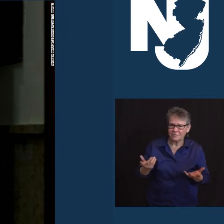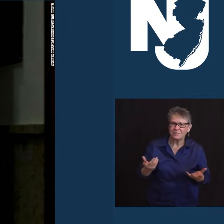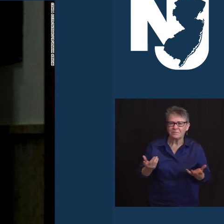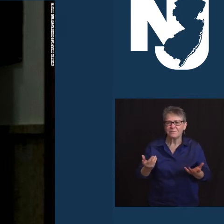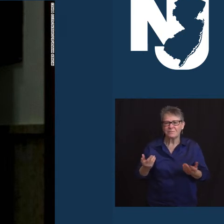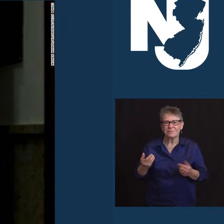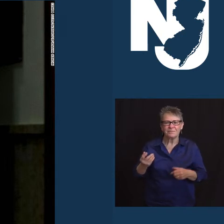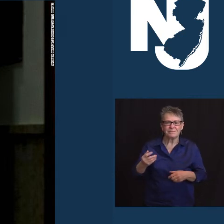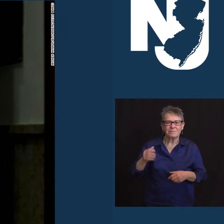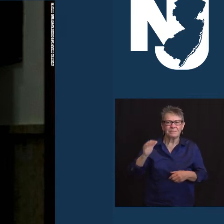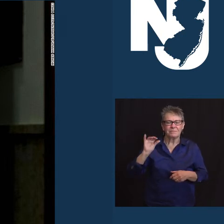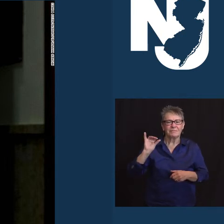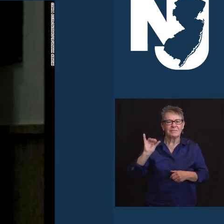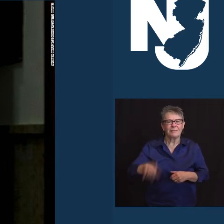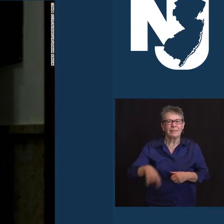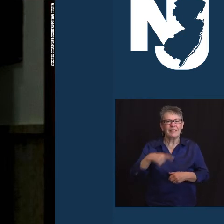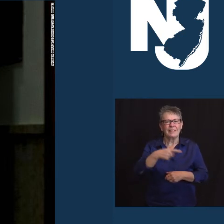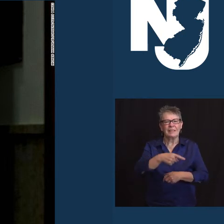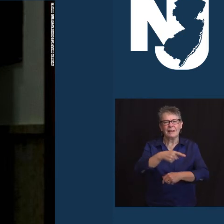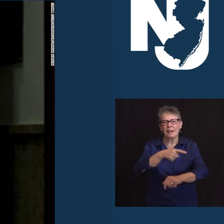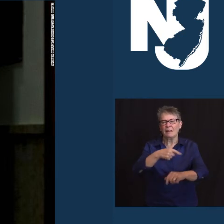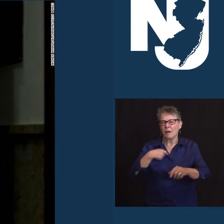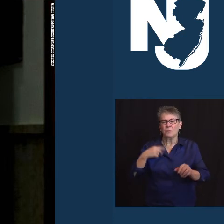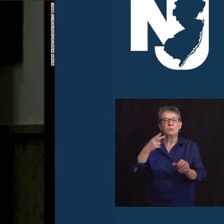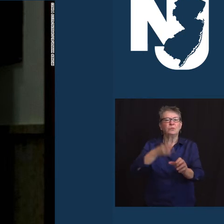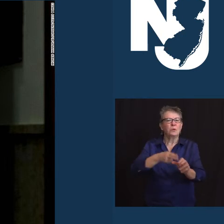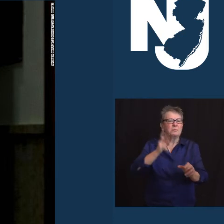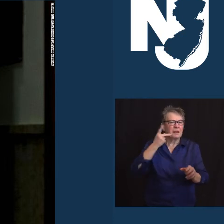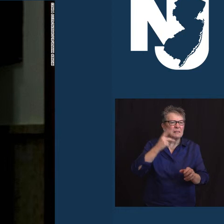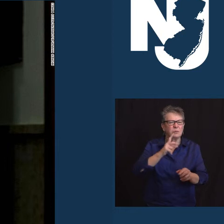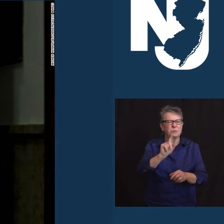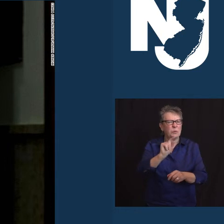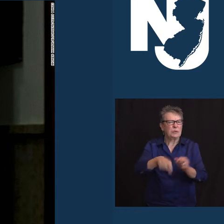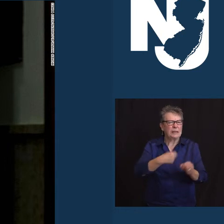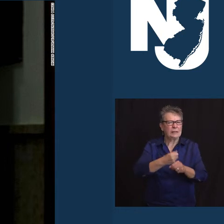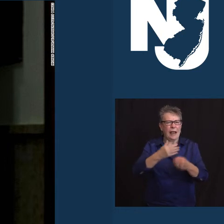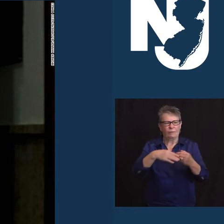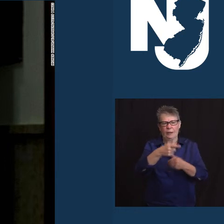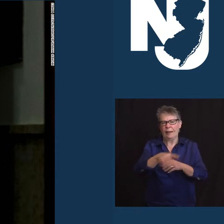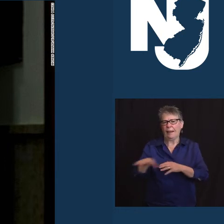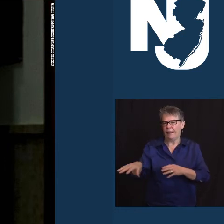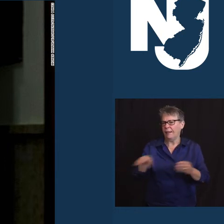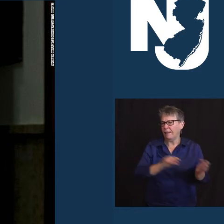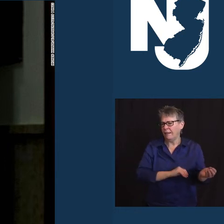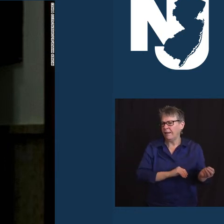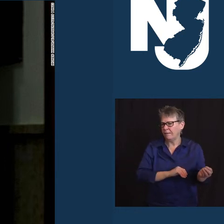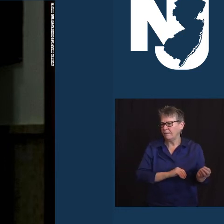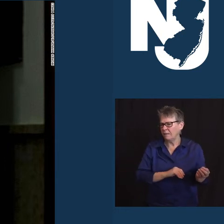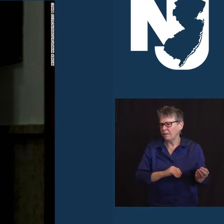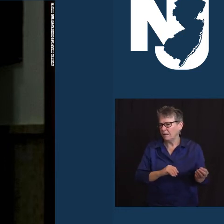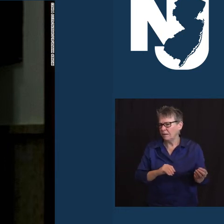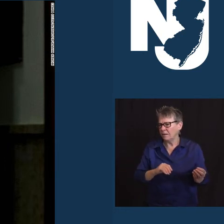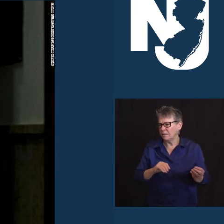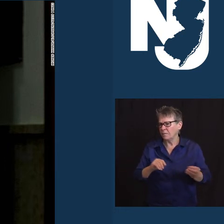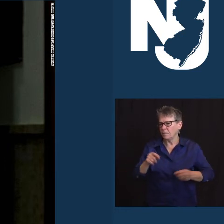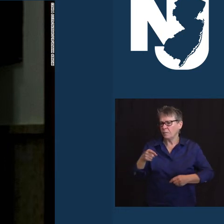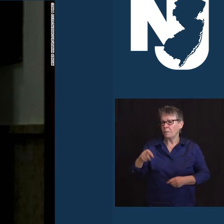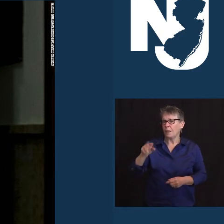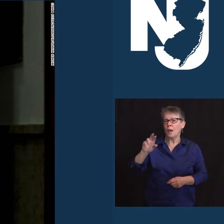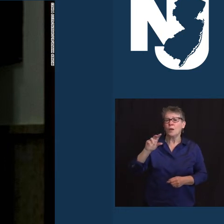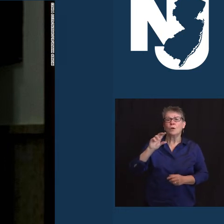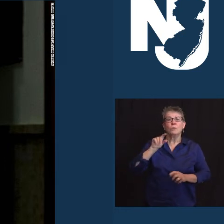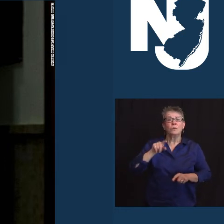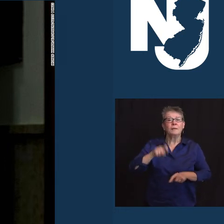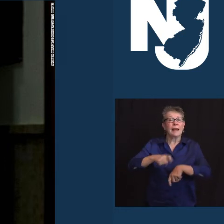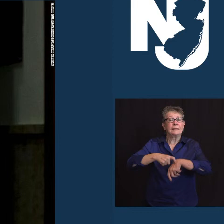had left state in the final days of President Reagan's term. When you asked them who were their favorite